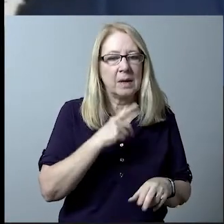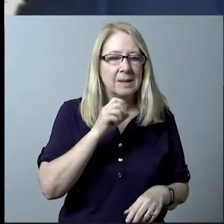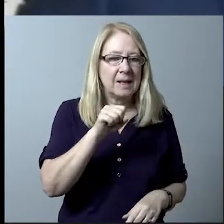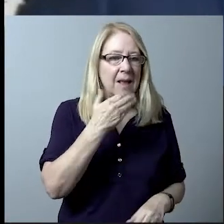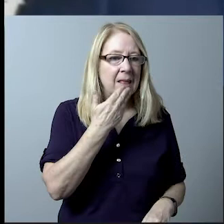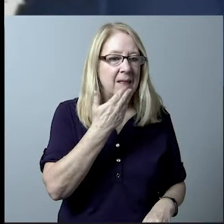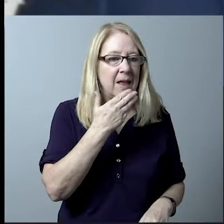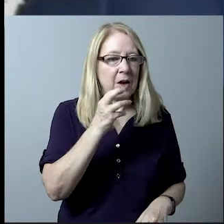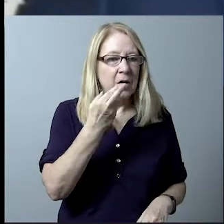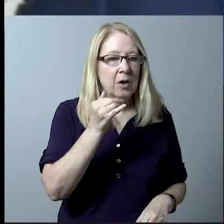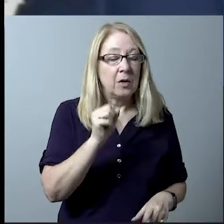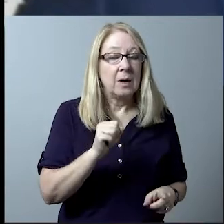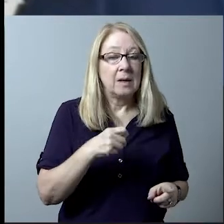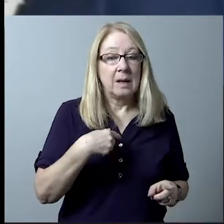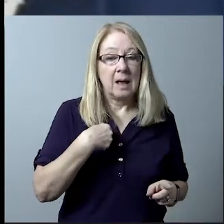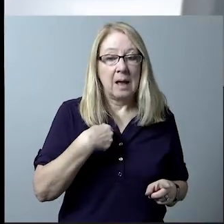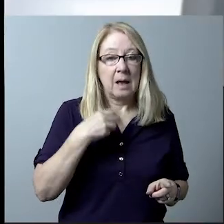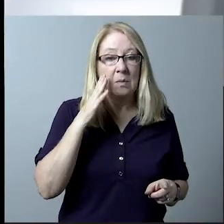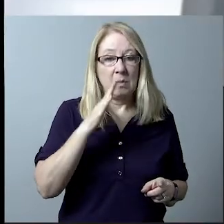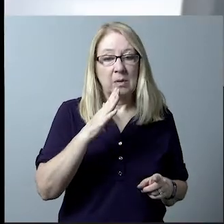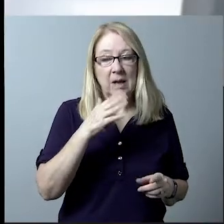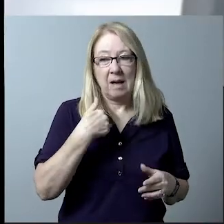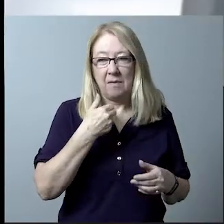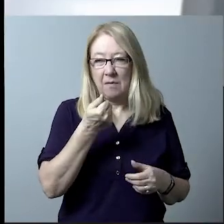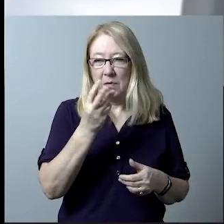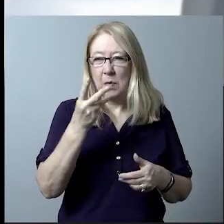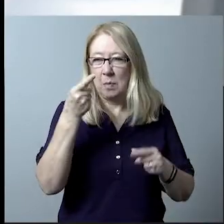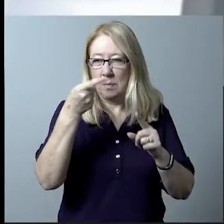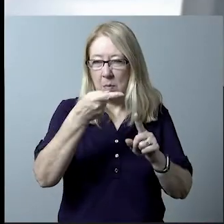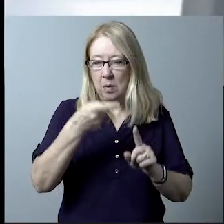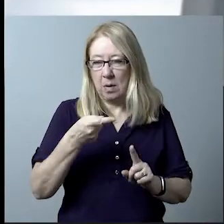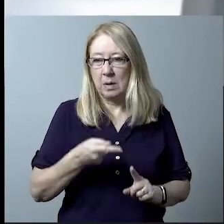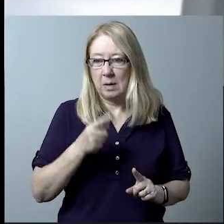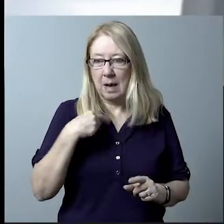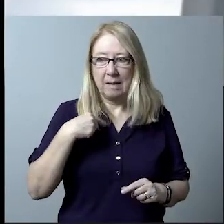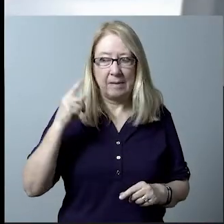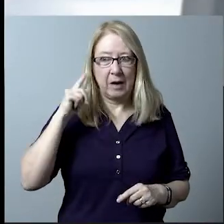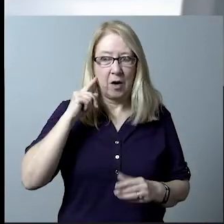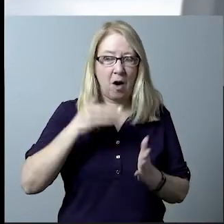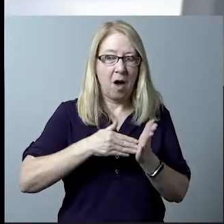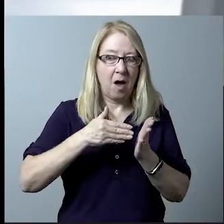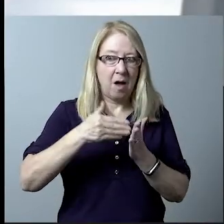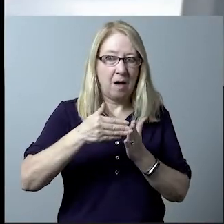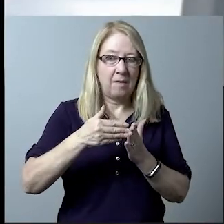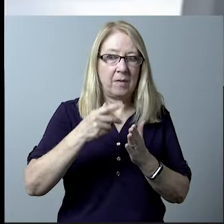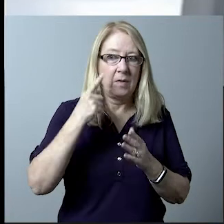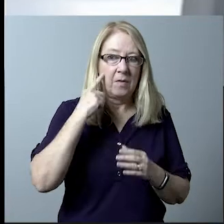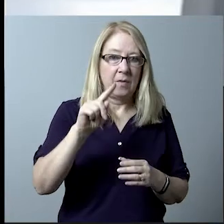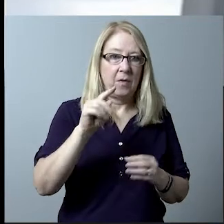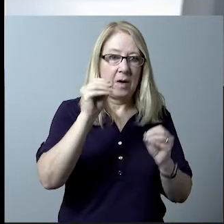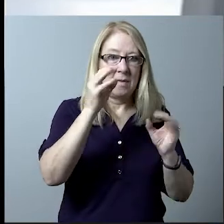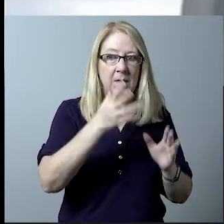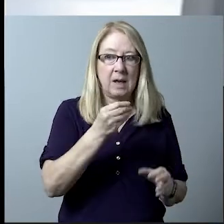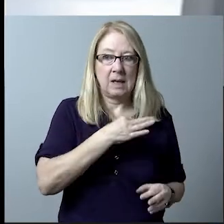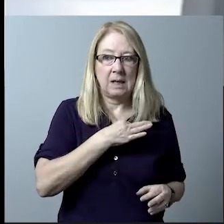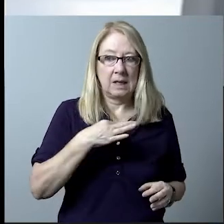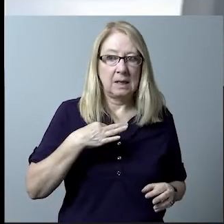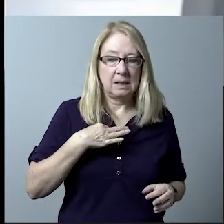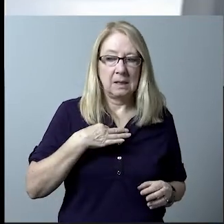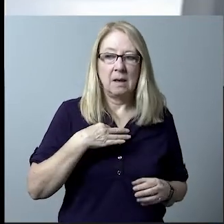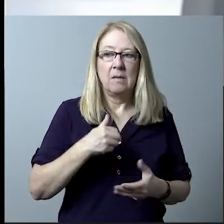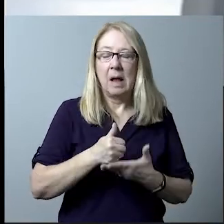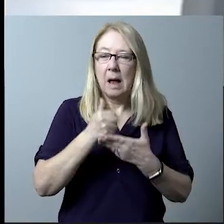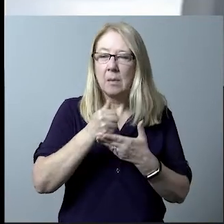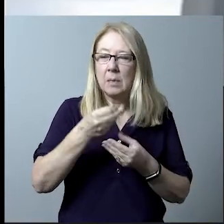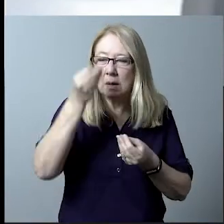COVID response. Thank you, Chris. So I'm going to hit a few points that have come up repetitively, I think, with a lot of faculty and